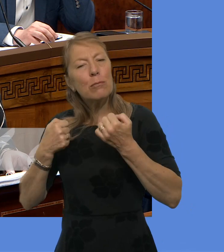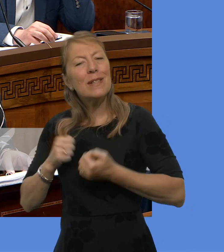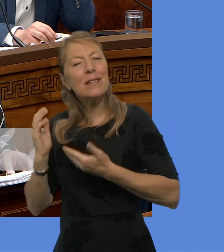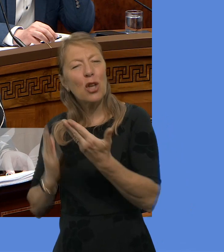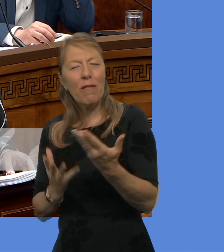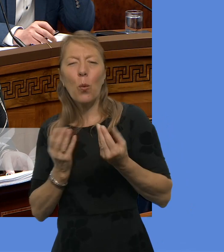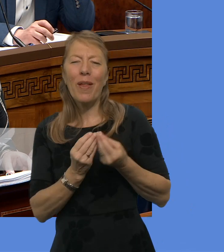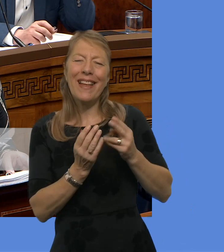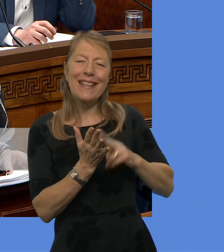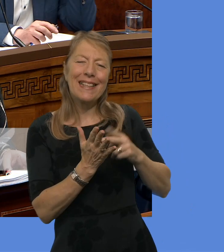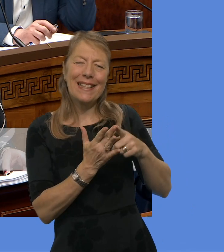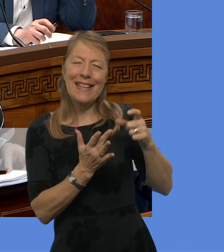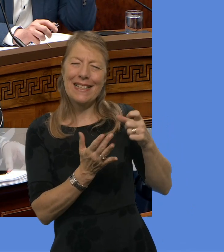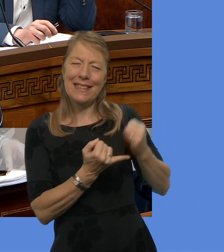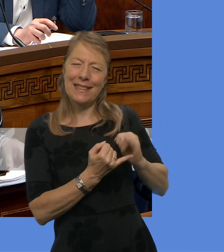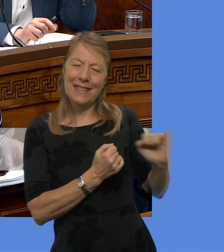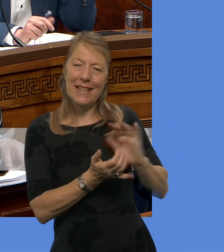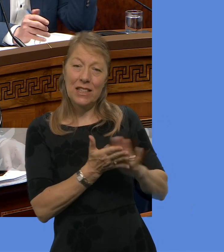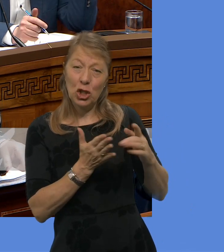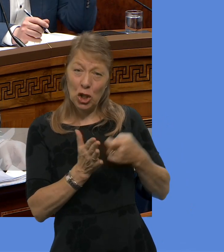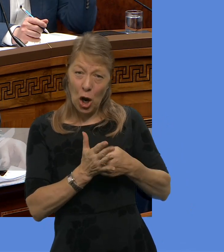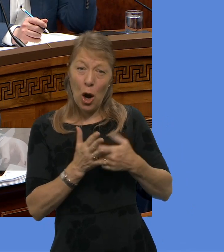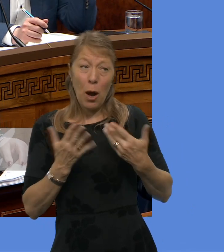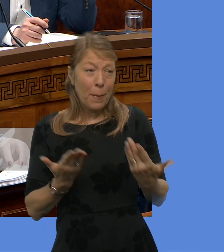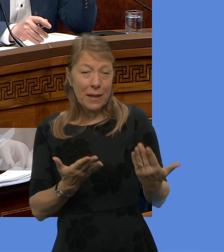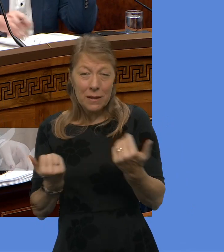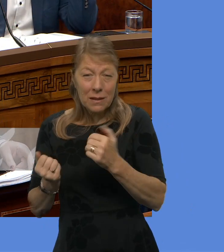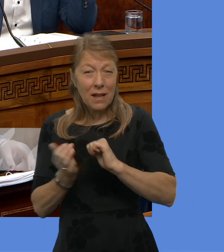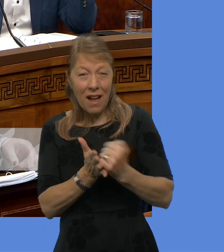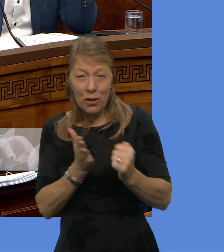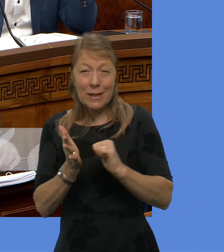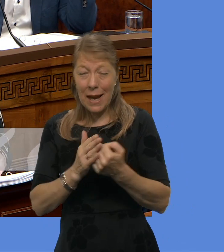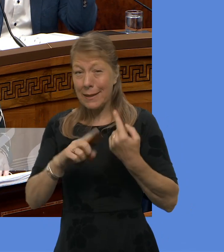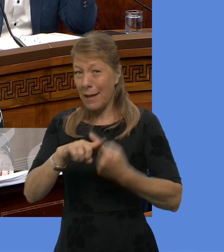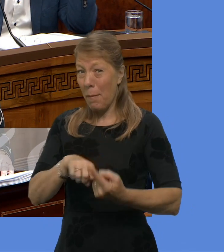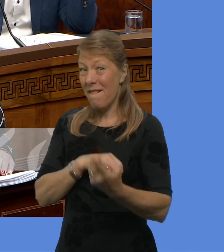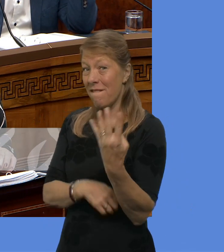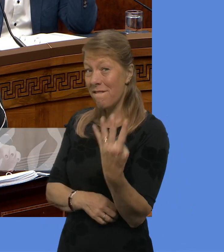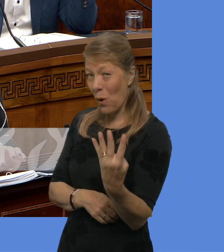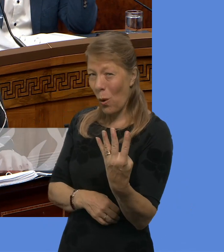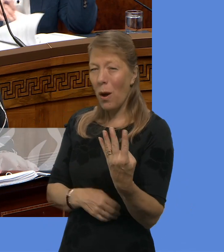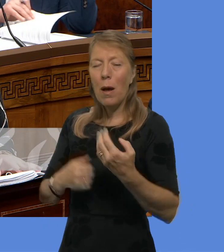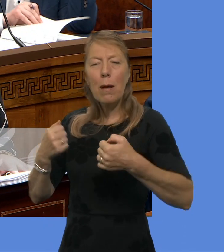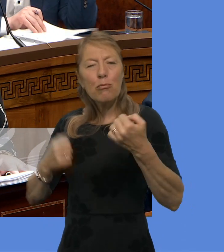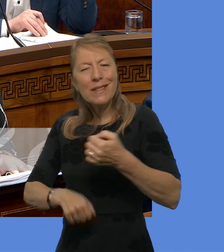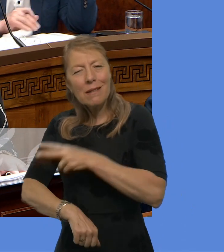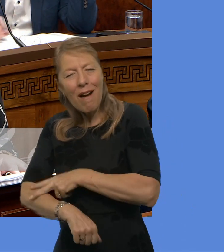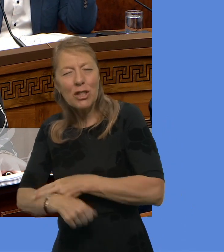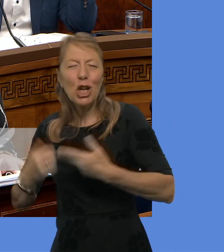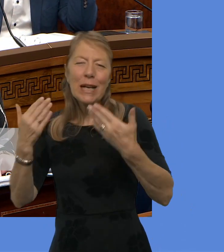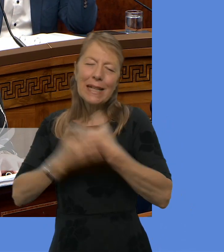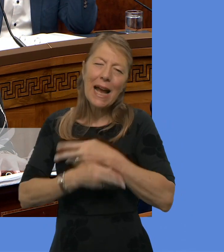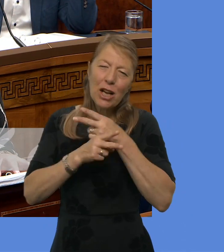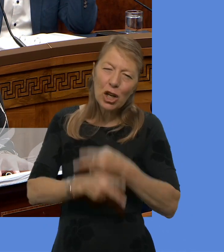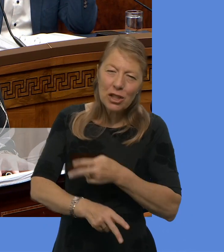has undertaken 4 operational grade recruitment competitions. These were for custody prison officer, night custody officer, prison custody officer,